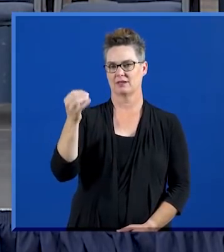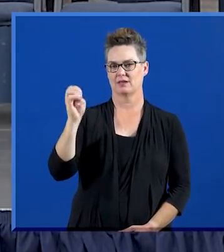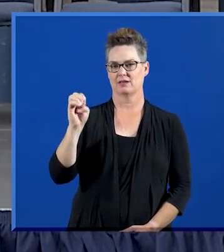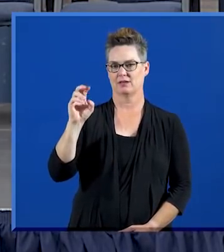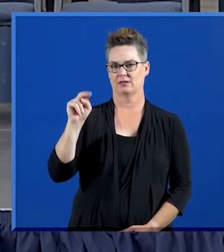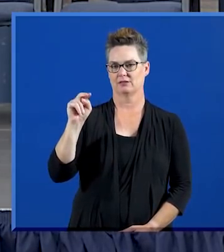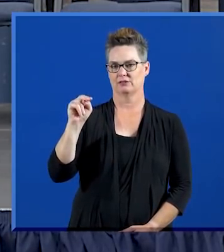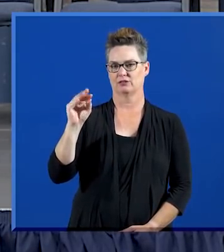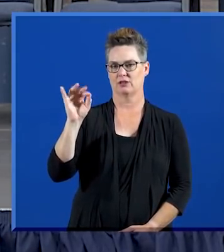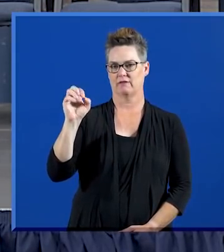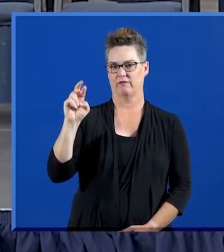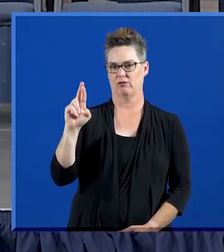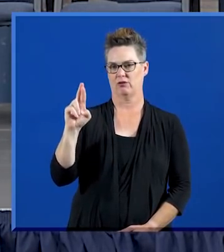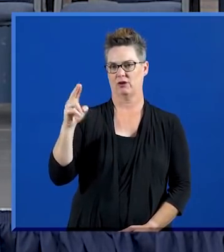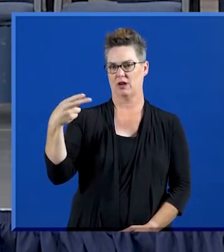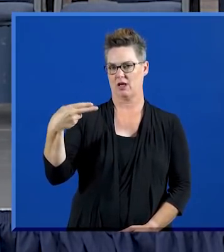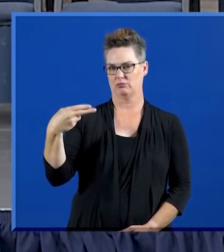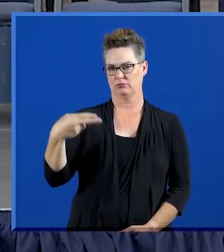Jennifer Hout.